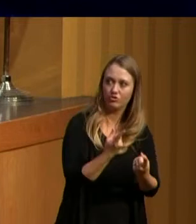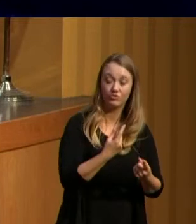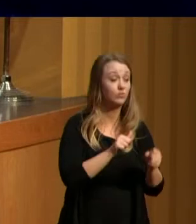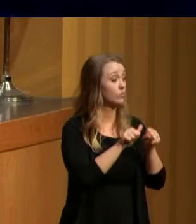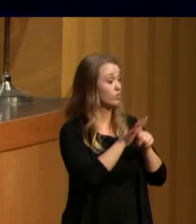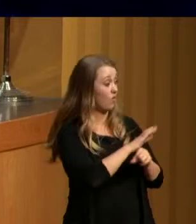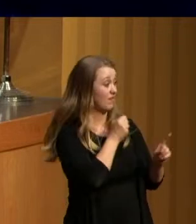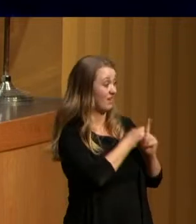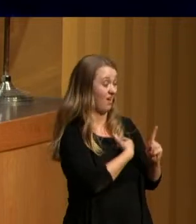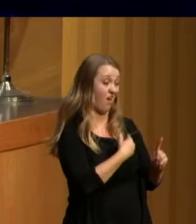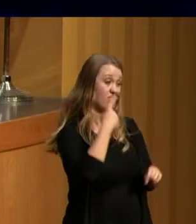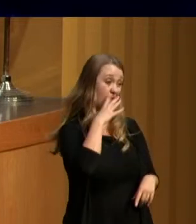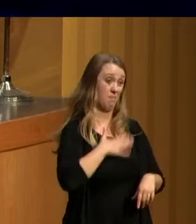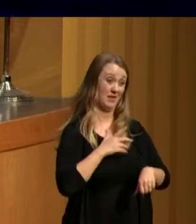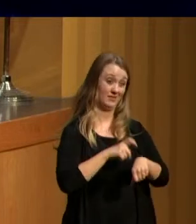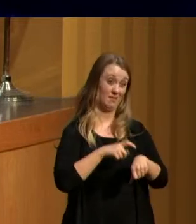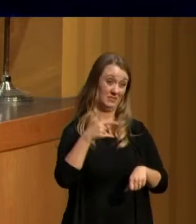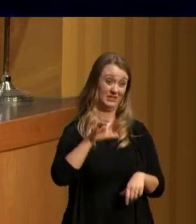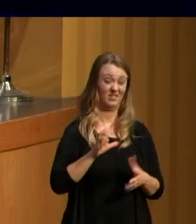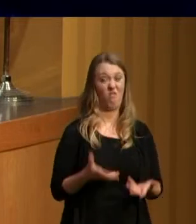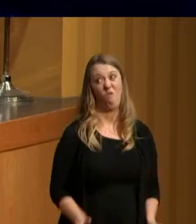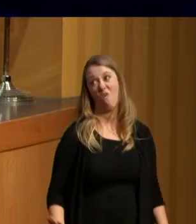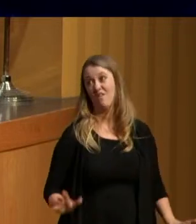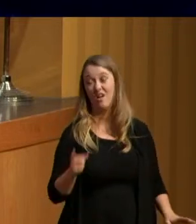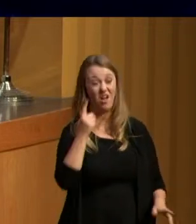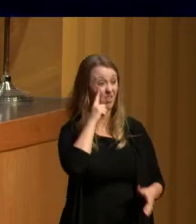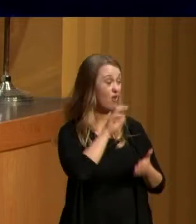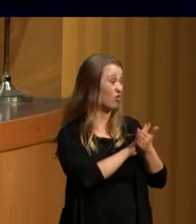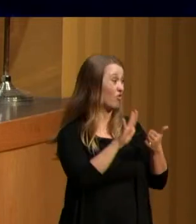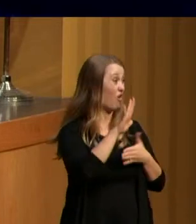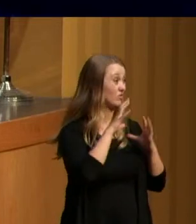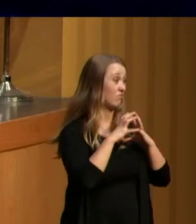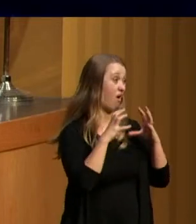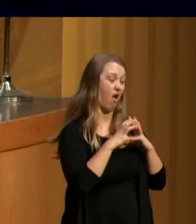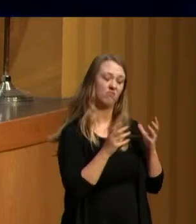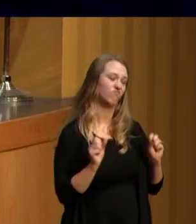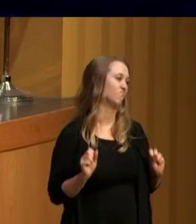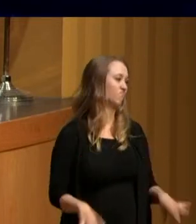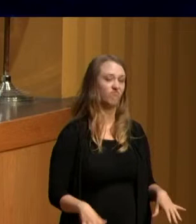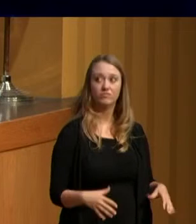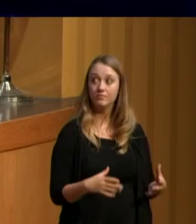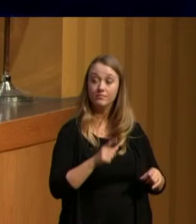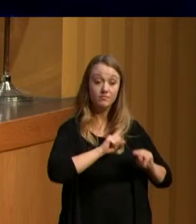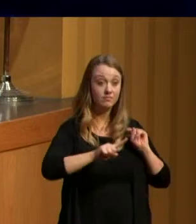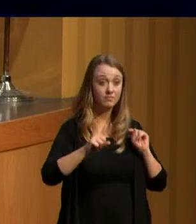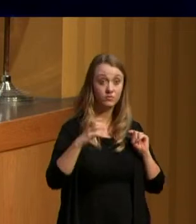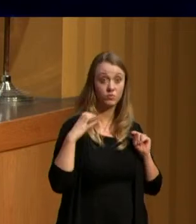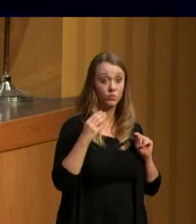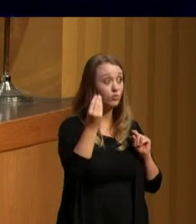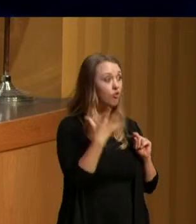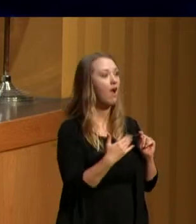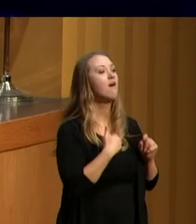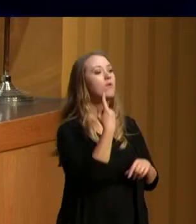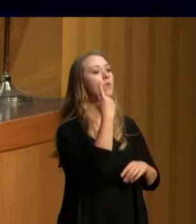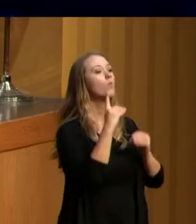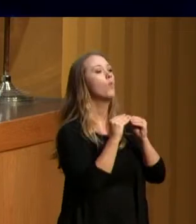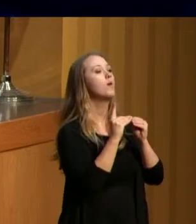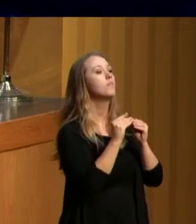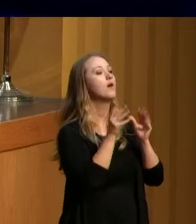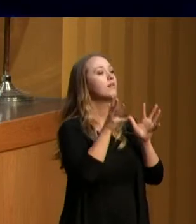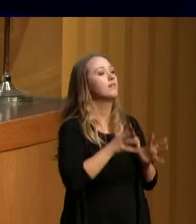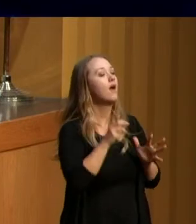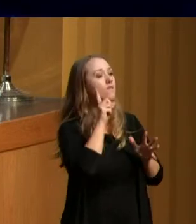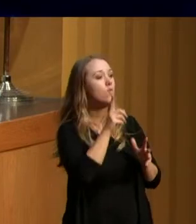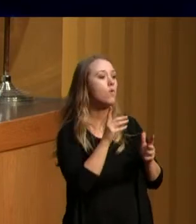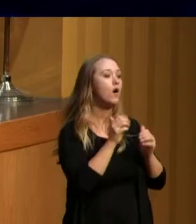thought my time at PC was over. I thought college ball was in the past. However, when Coach made a call and told us we all had another year to make something happen on the field, it